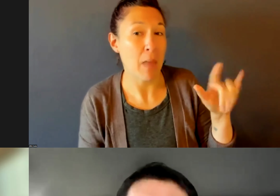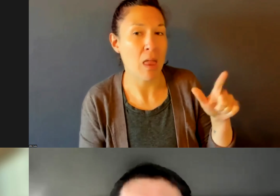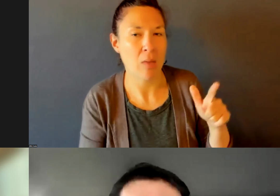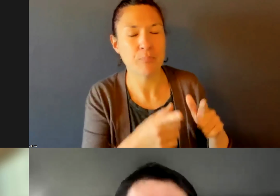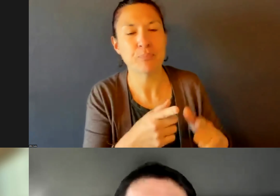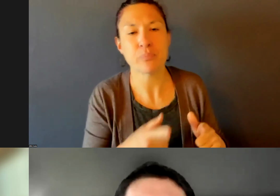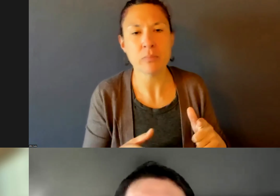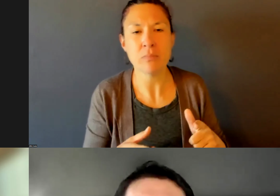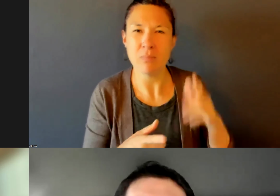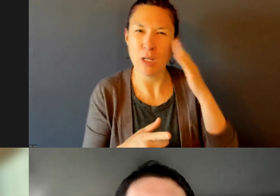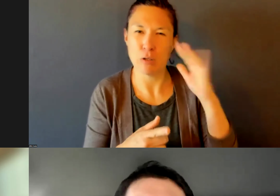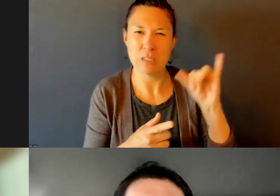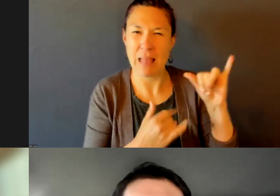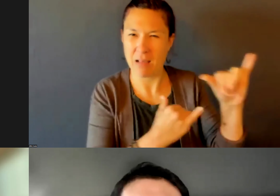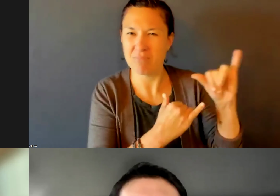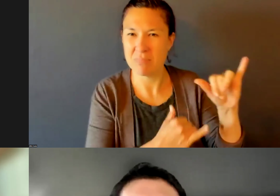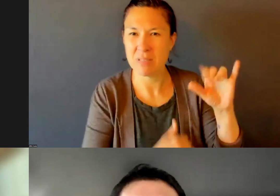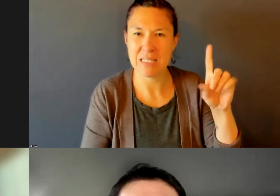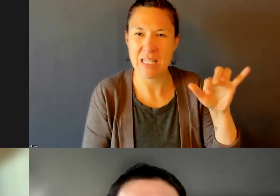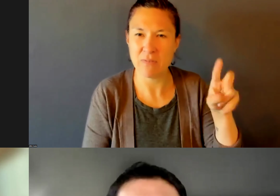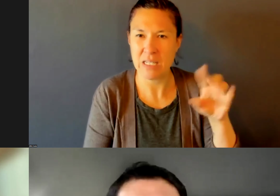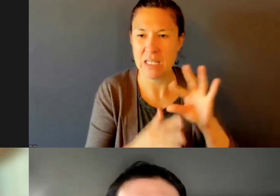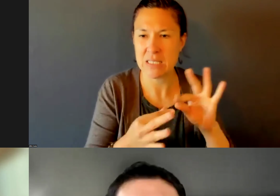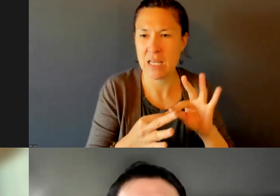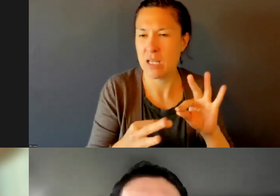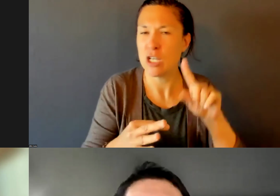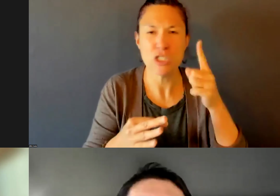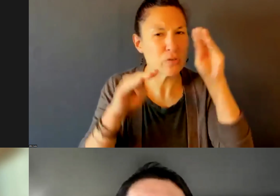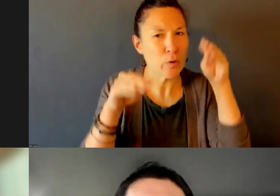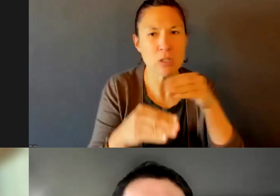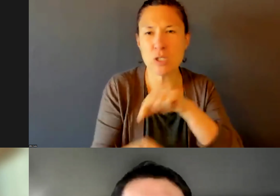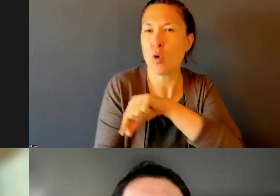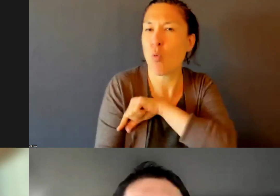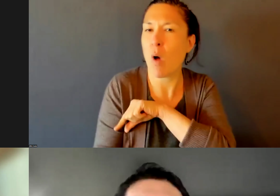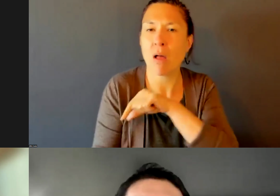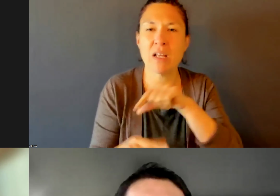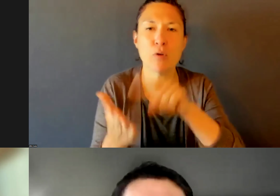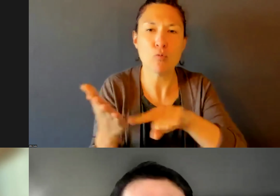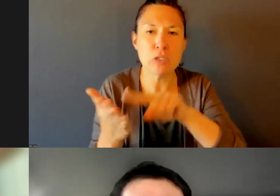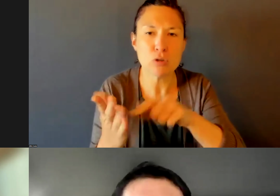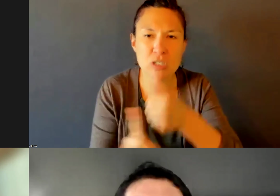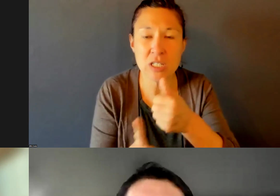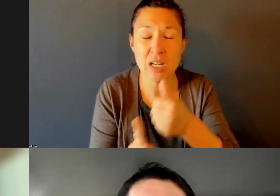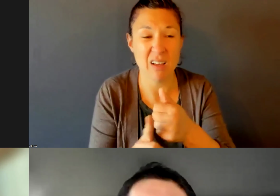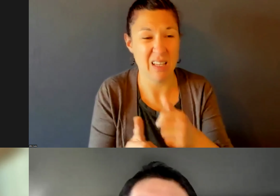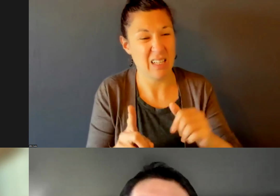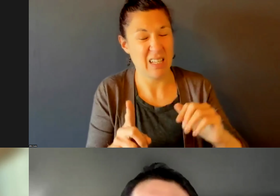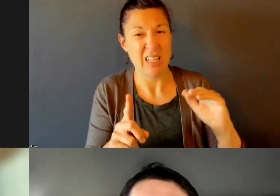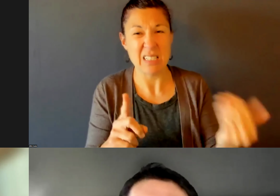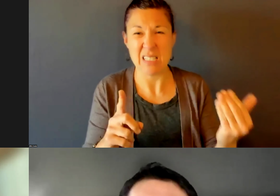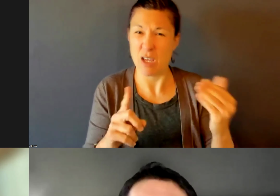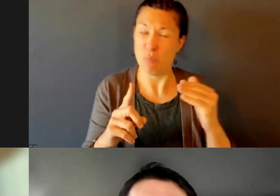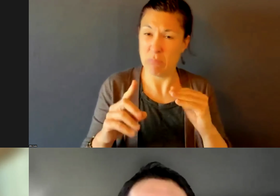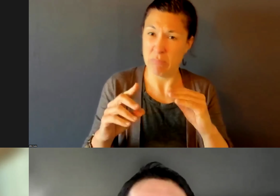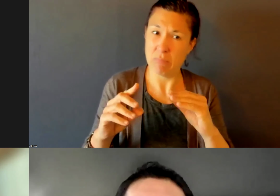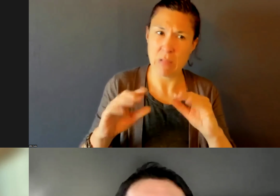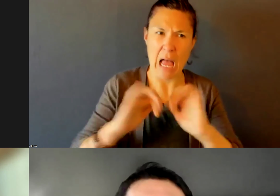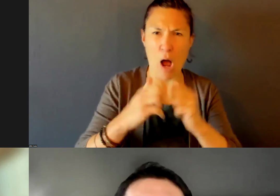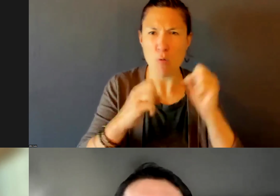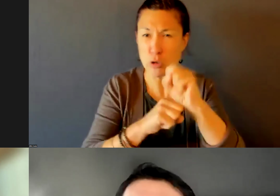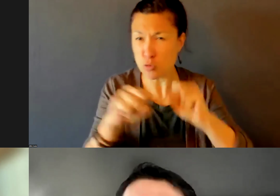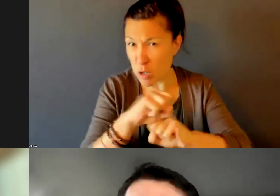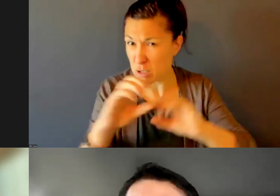those factors we mentioned earlier, which is quality and coherence and significance to the field. Those are the things